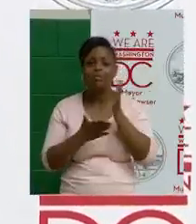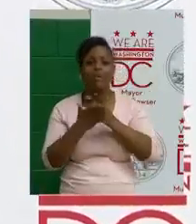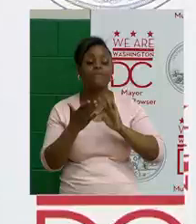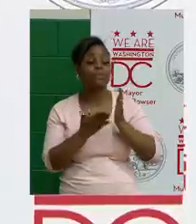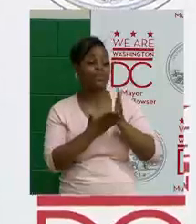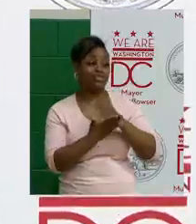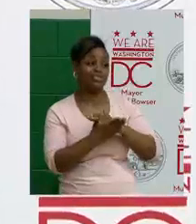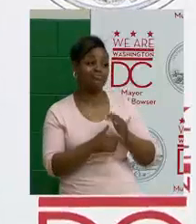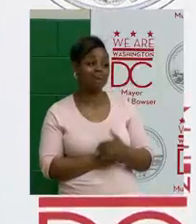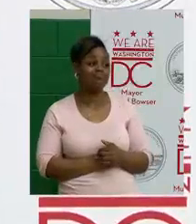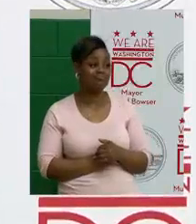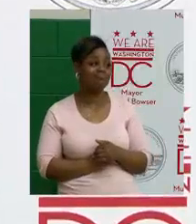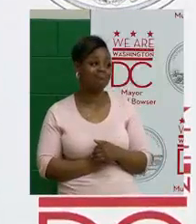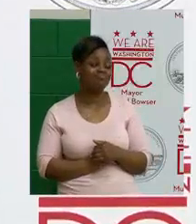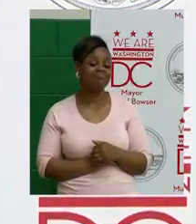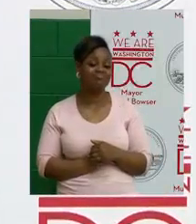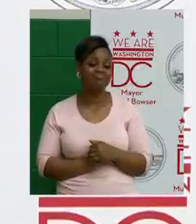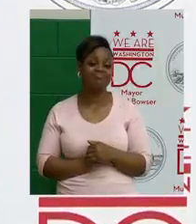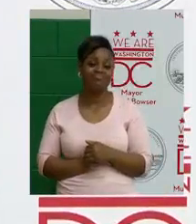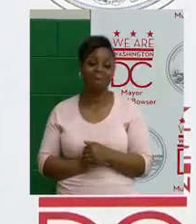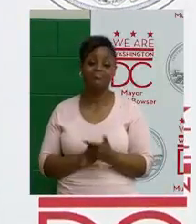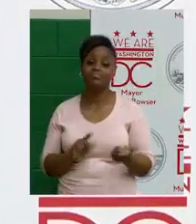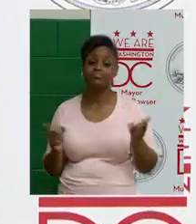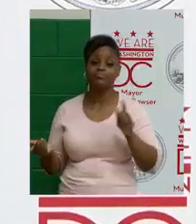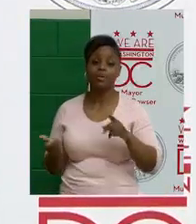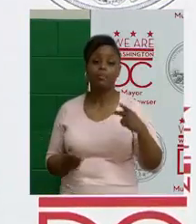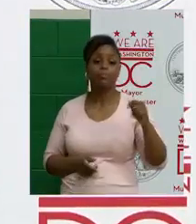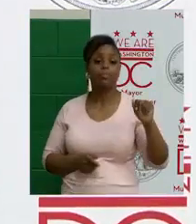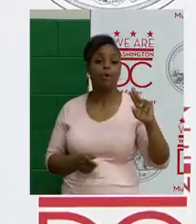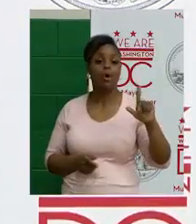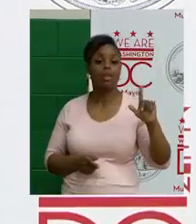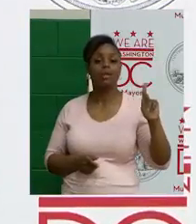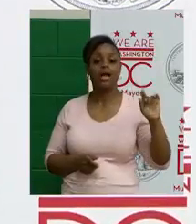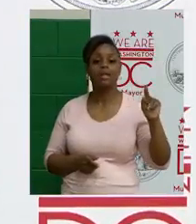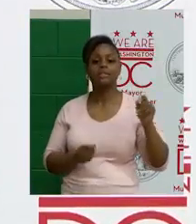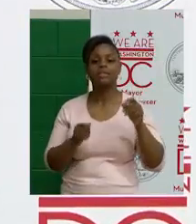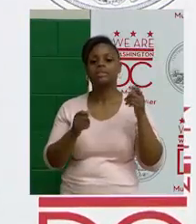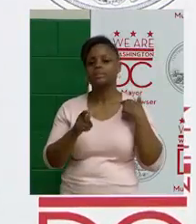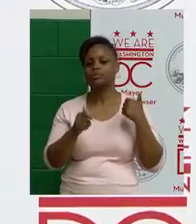Next, we'll hear from Deputy Mayor Paul Kine, Deputy Mayor for Education.